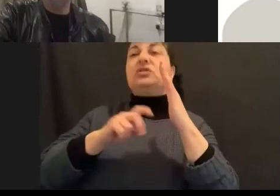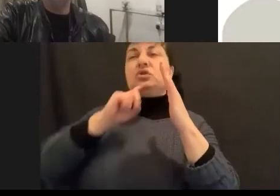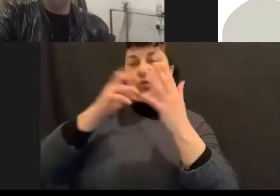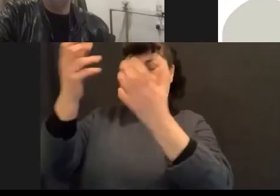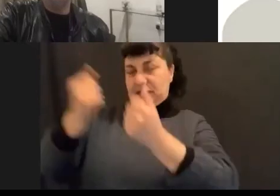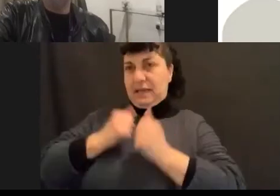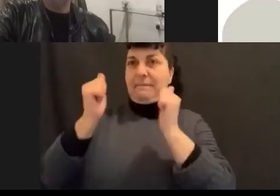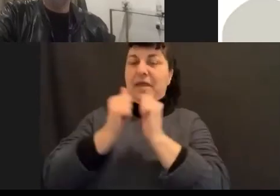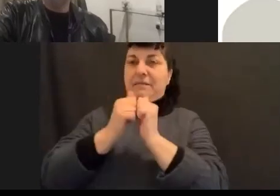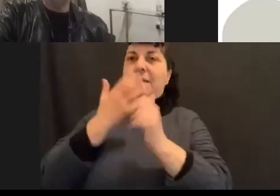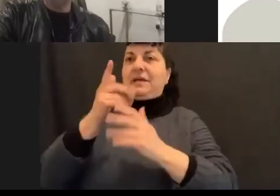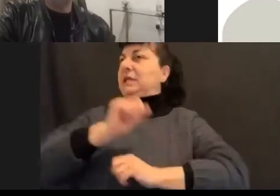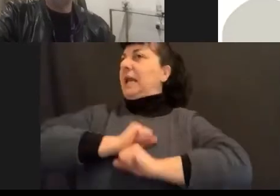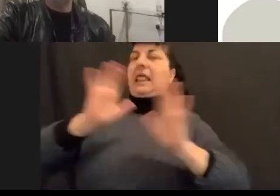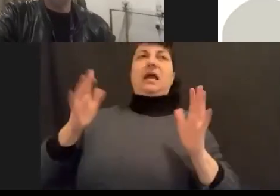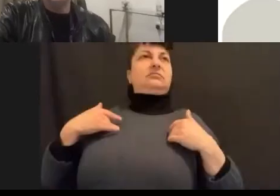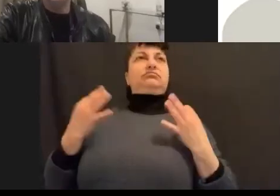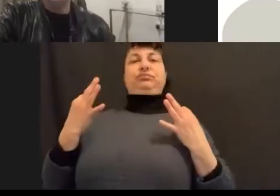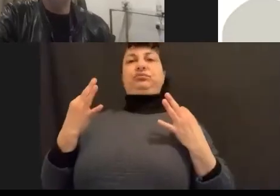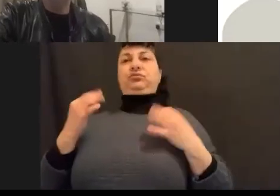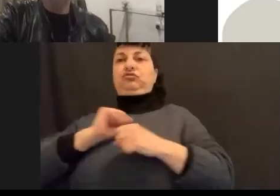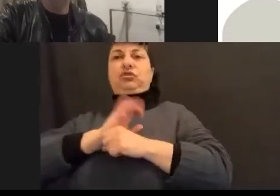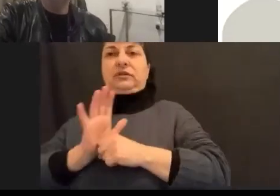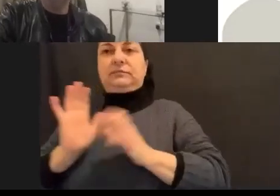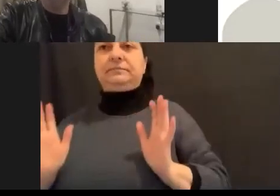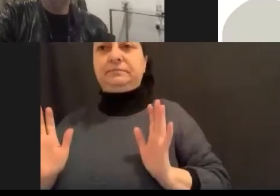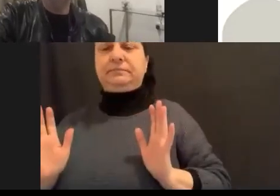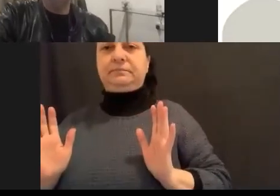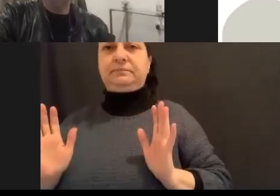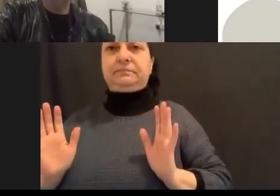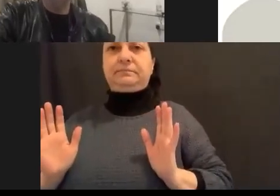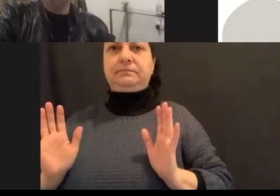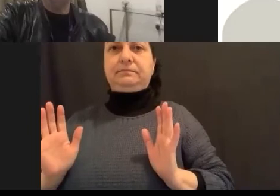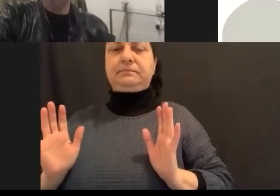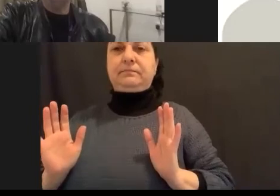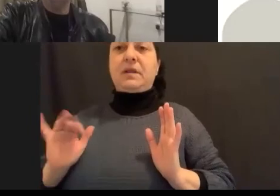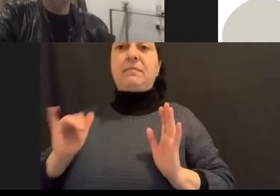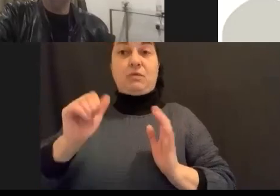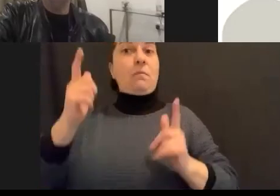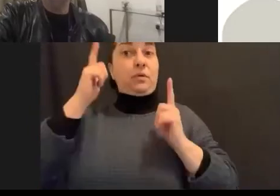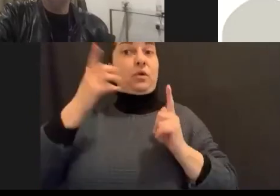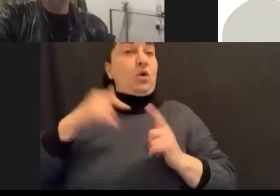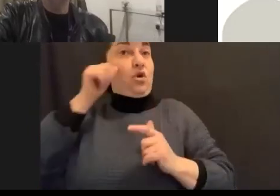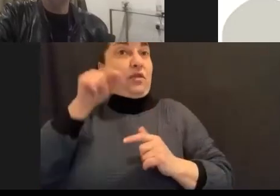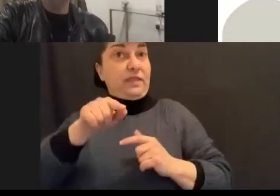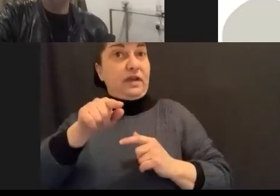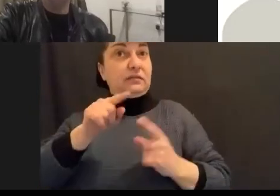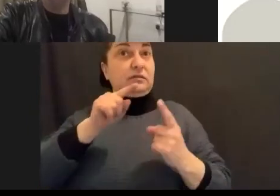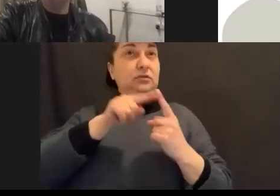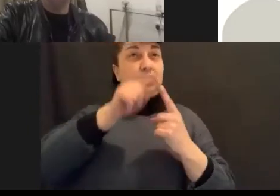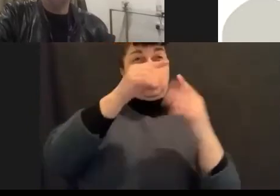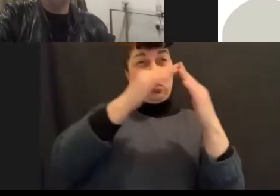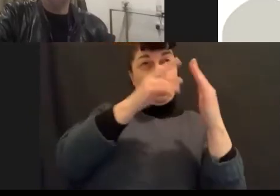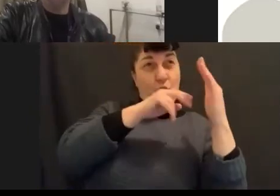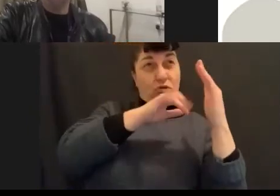cleared. So your status changes from quarantine to cleared. So an employer may want to know that, and that's reasonable, but the actual result of your test